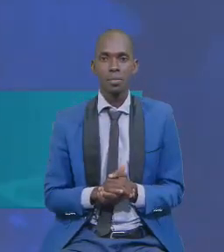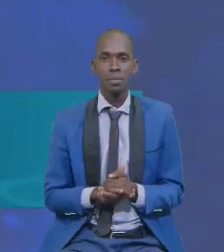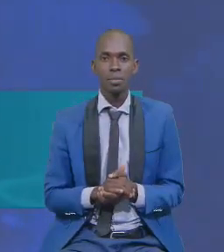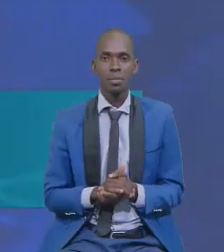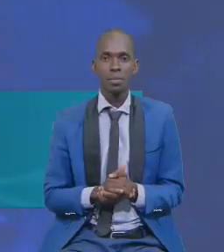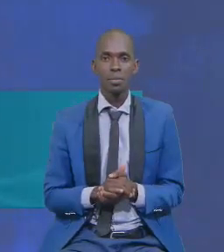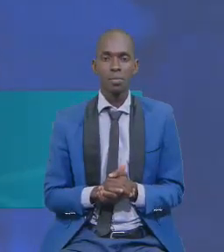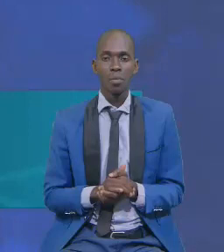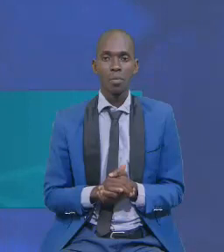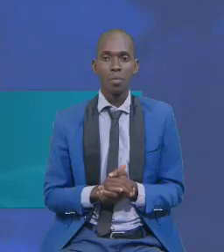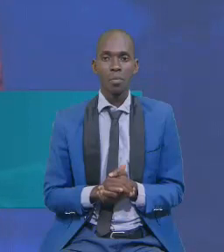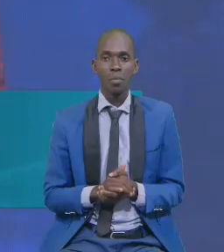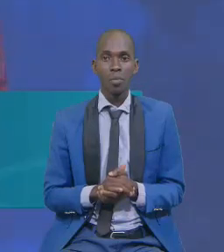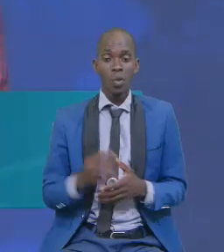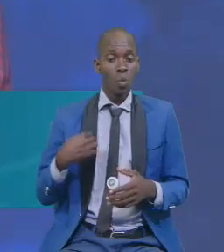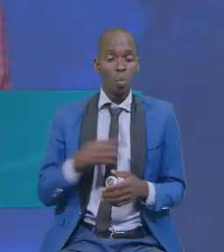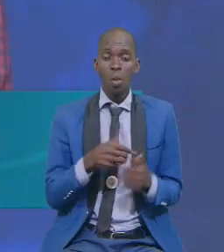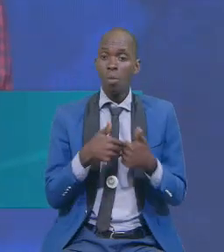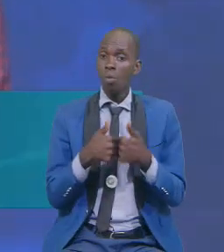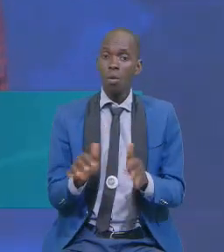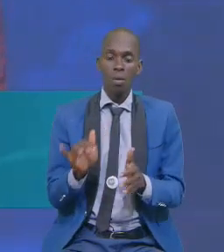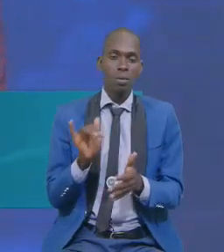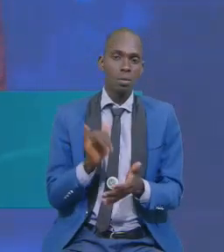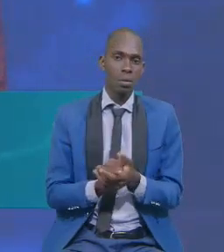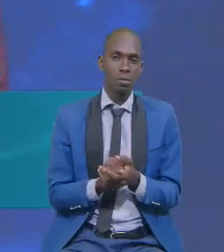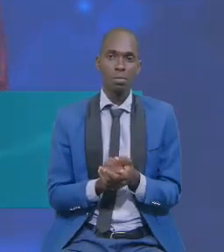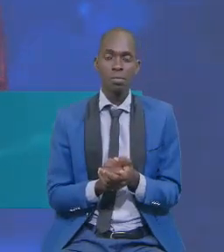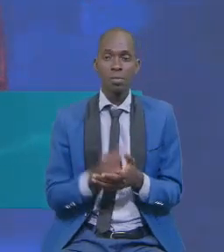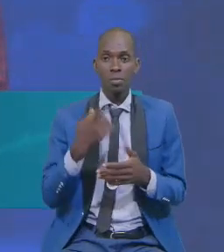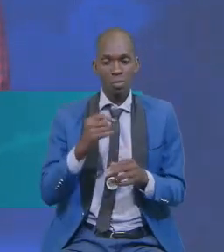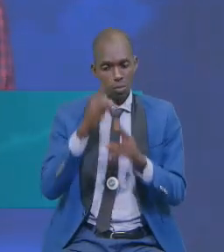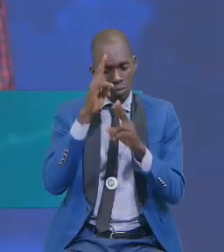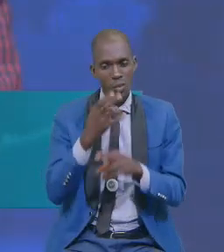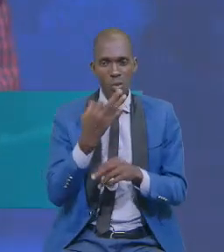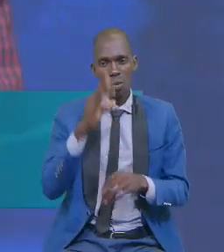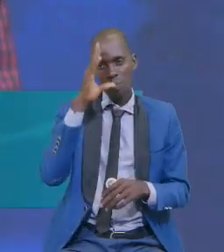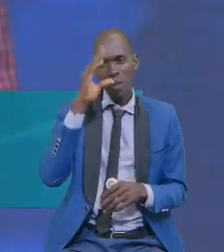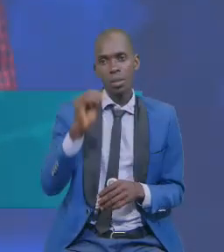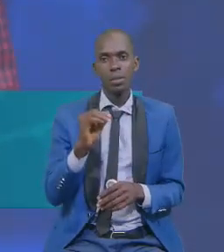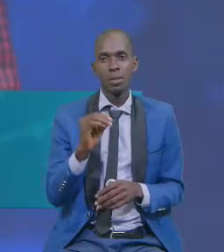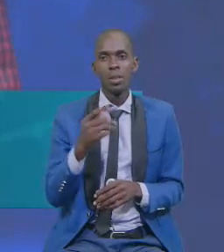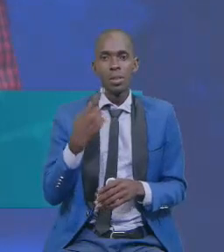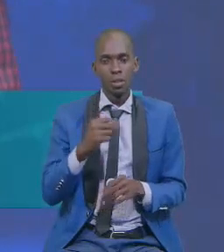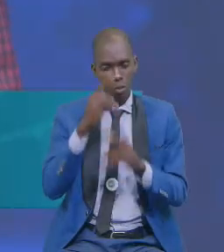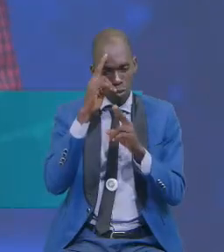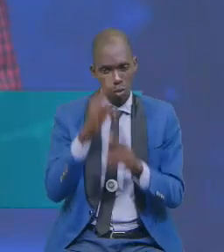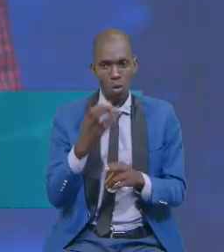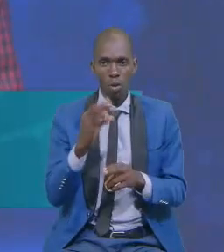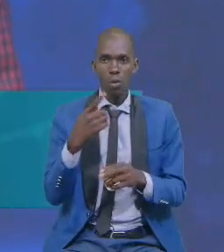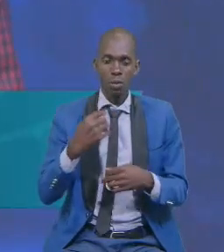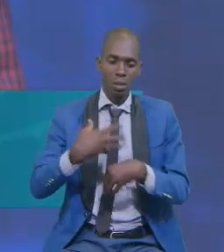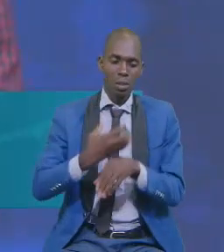We lost that. The dignity of man, the dignity of the created